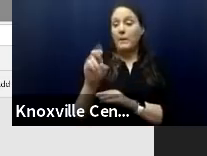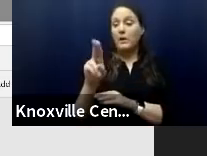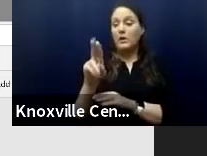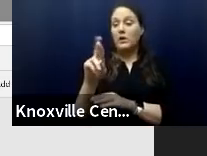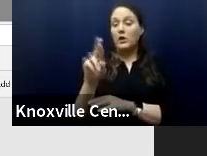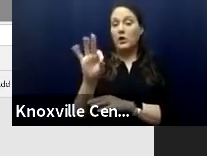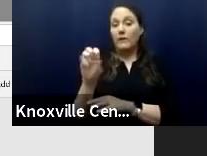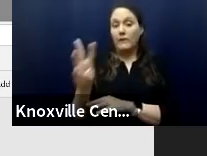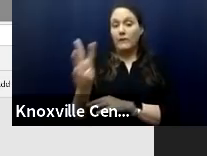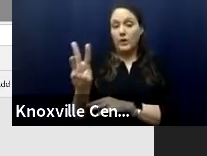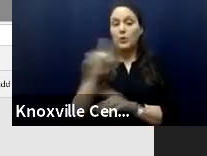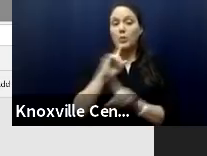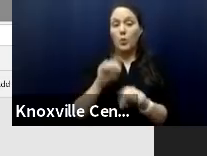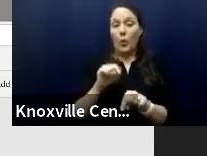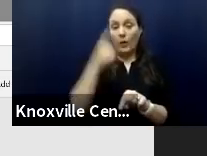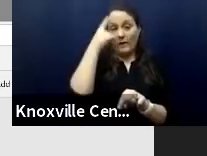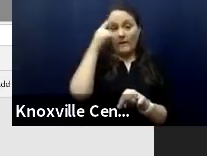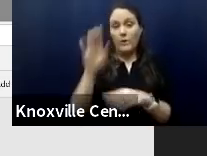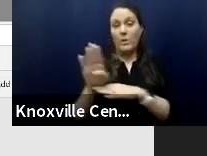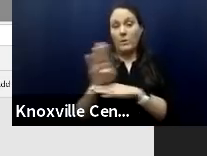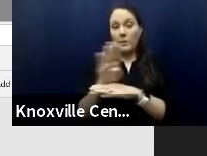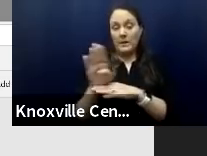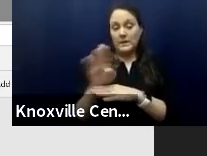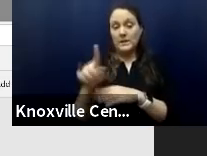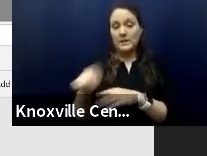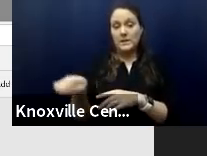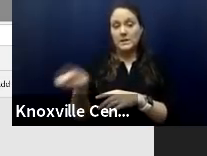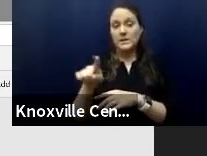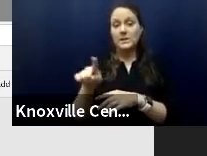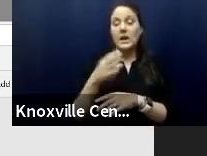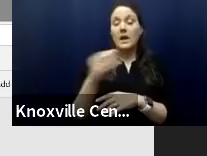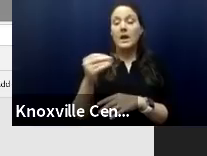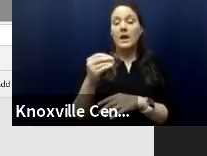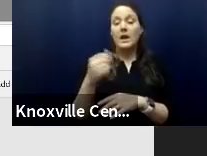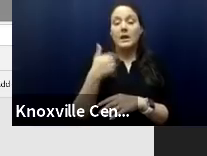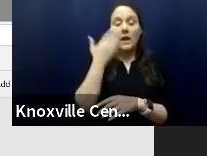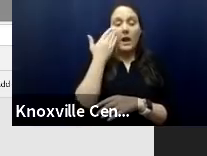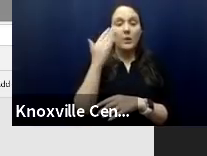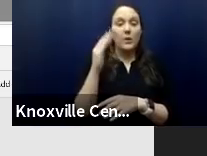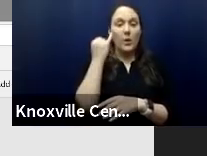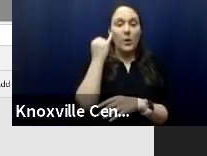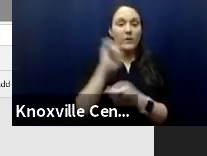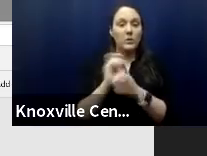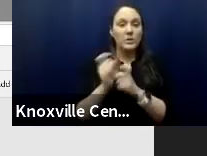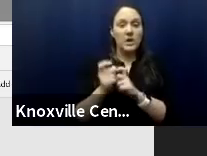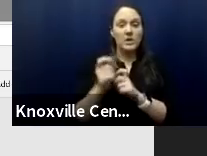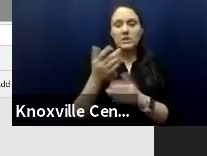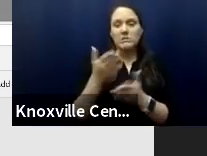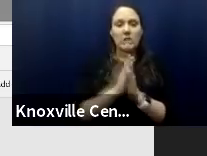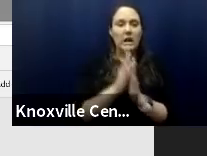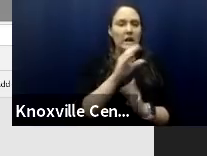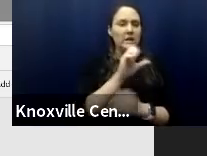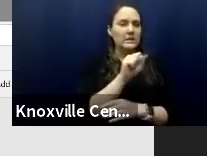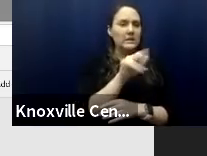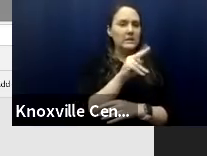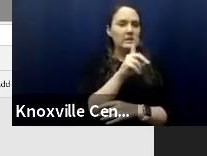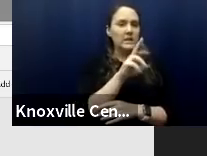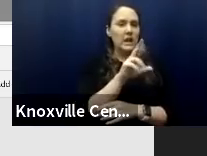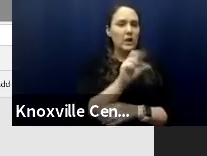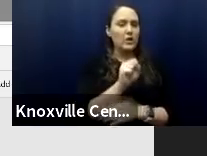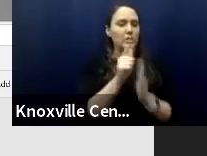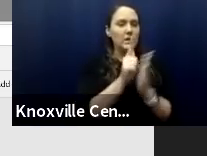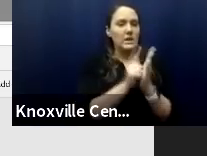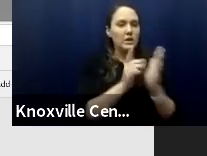for these businesses. And for, I don't know if that would change things. We'd have to ask Mr. Sanders, as our attorney. I would ask